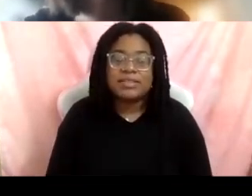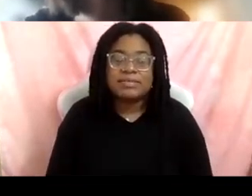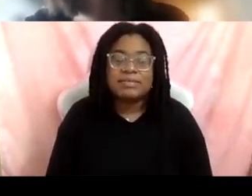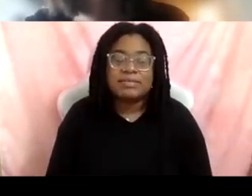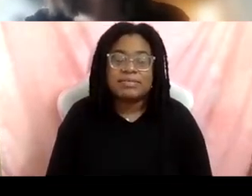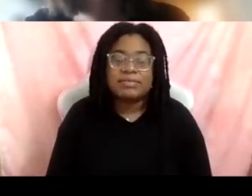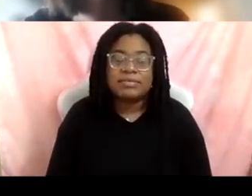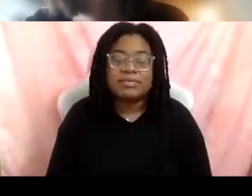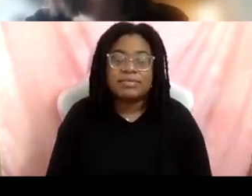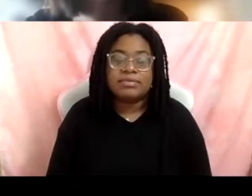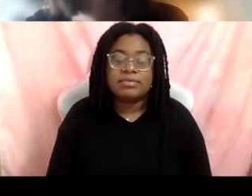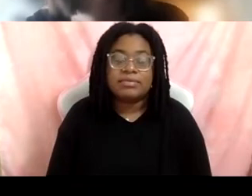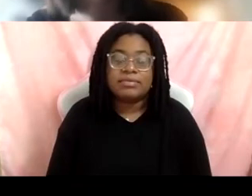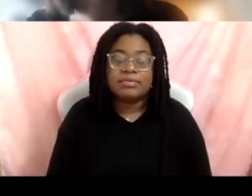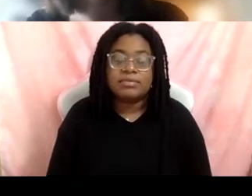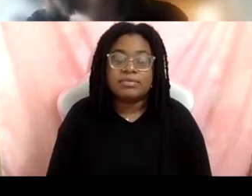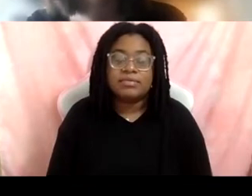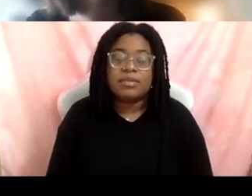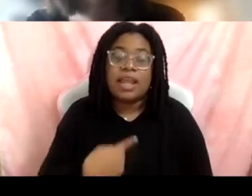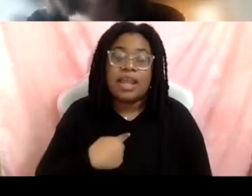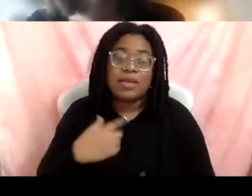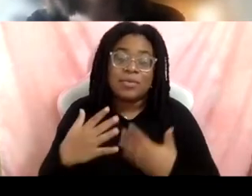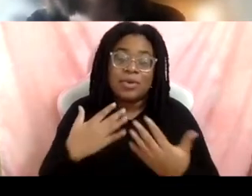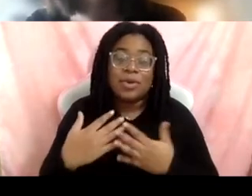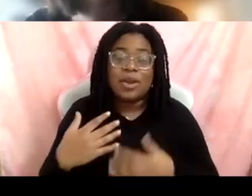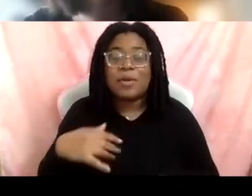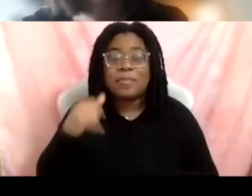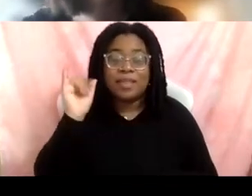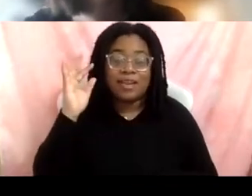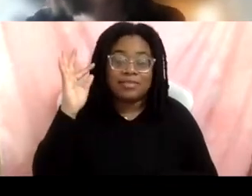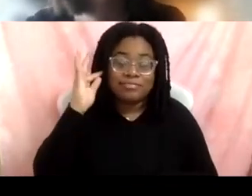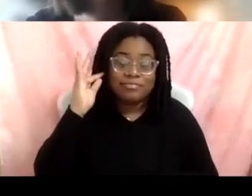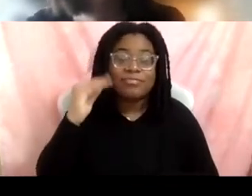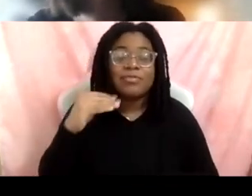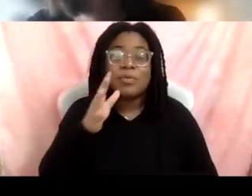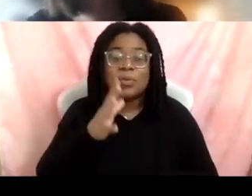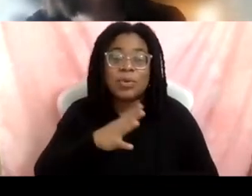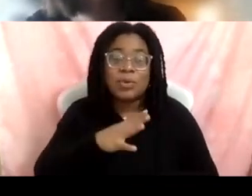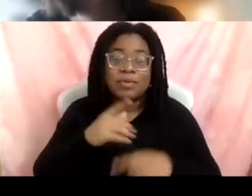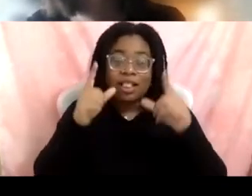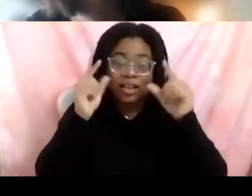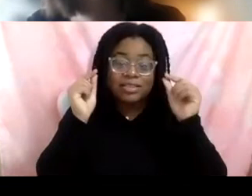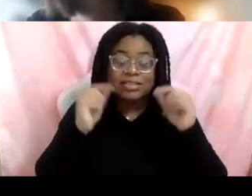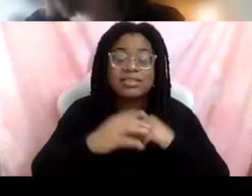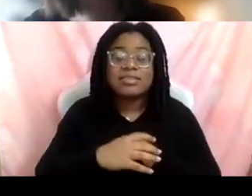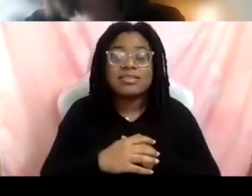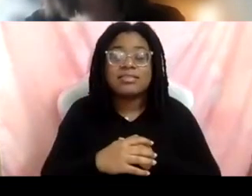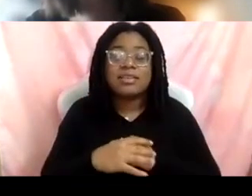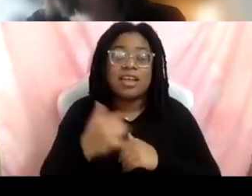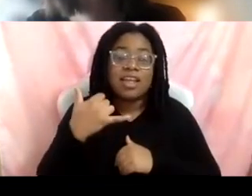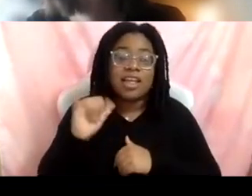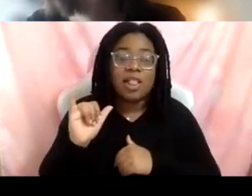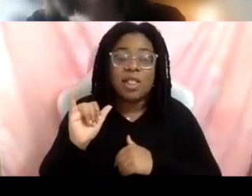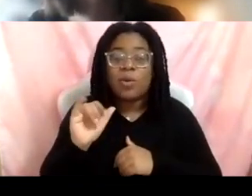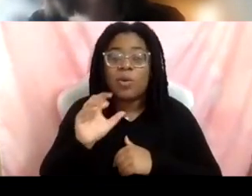I am a gray-haired blonde woman wearing glasses and a yellowish